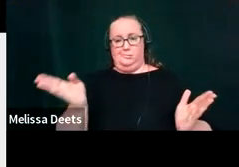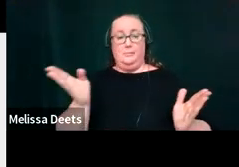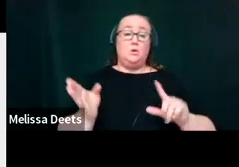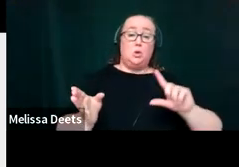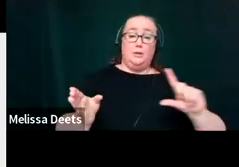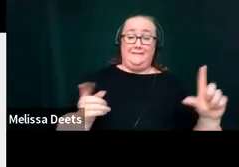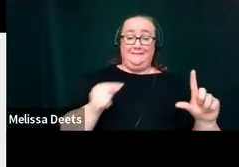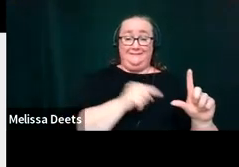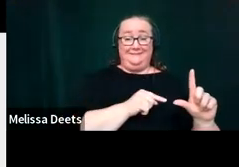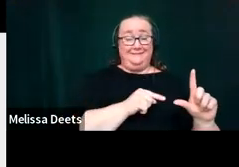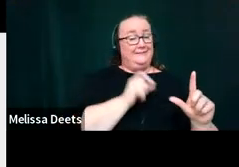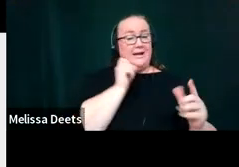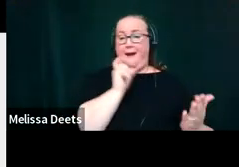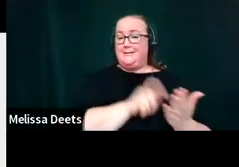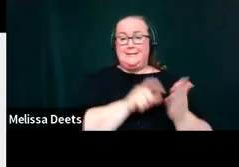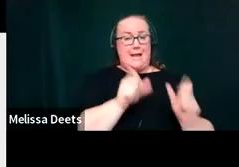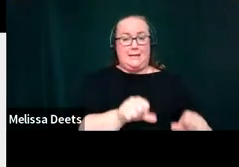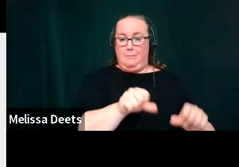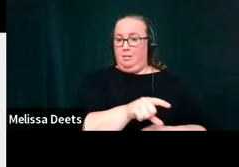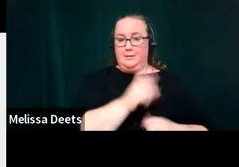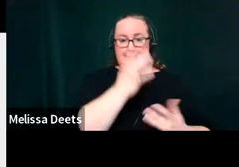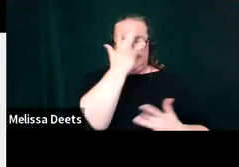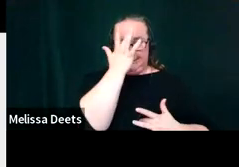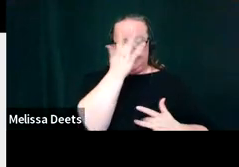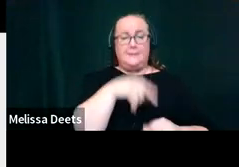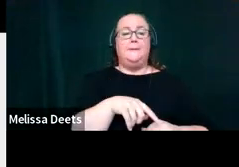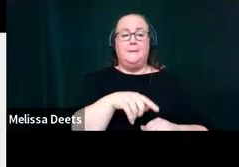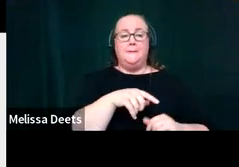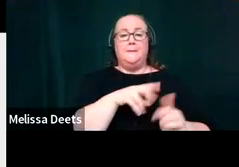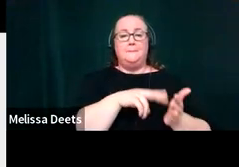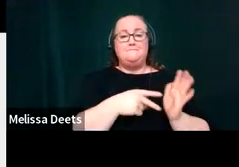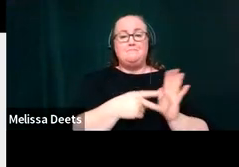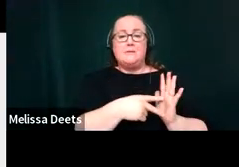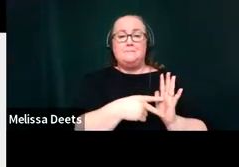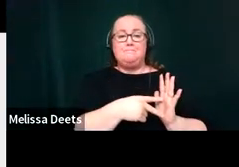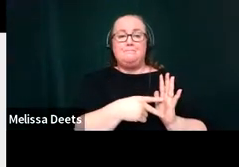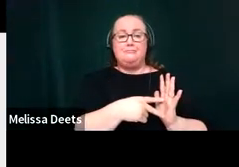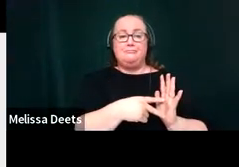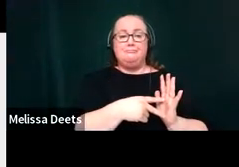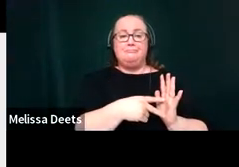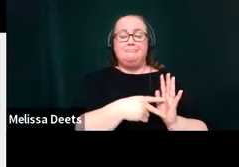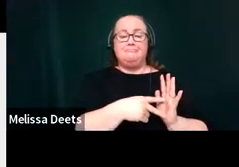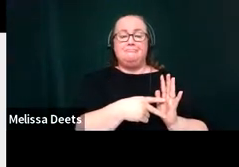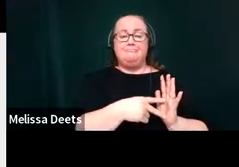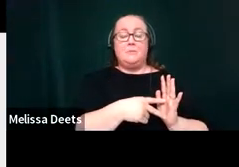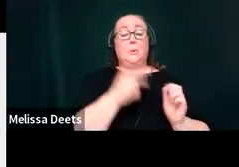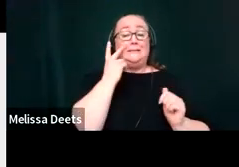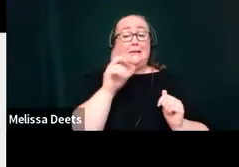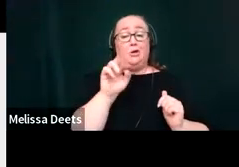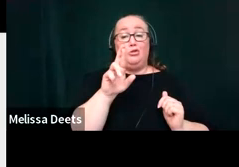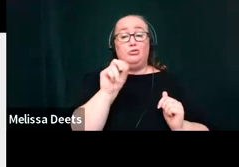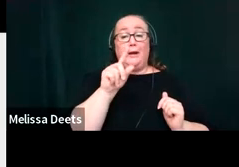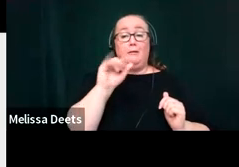side is undetectable disease. This is the point in which we see accelerated retinal ganglion cell